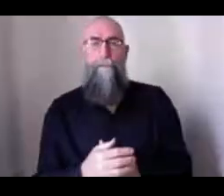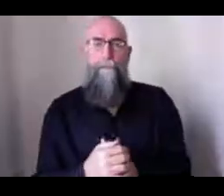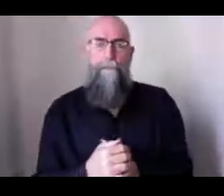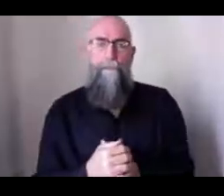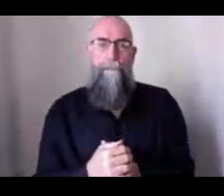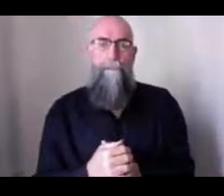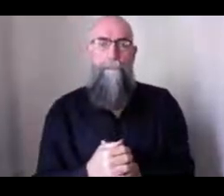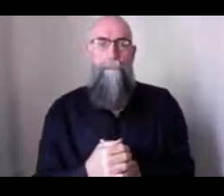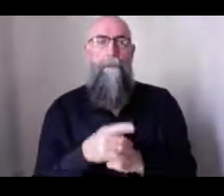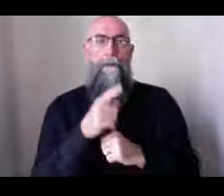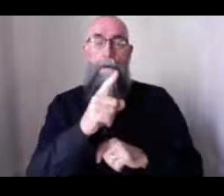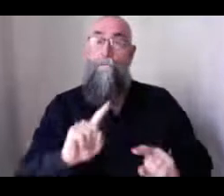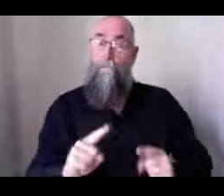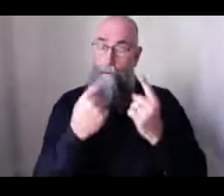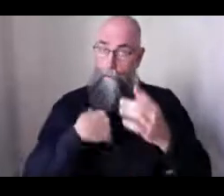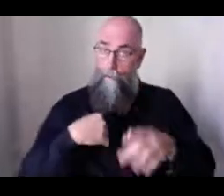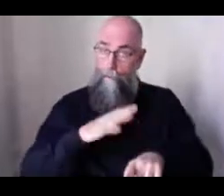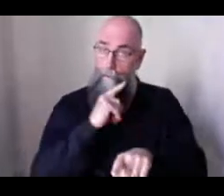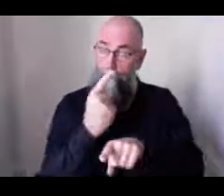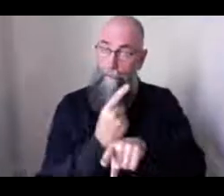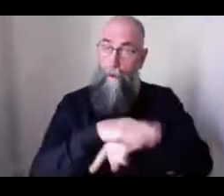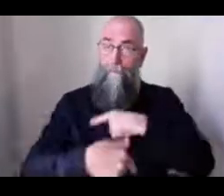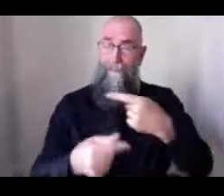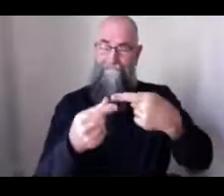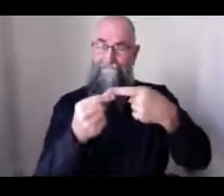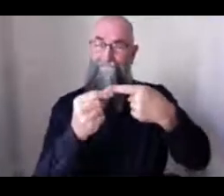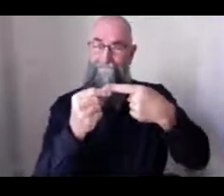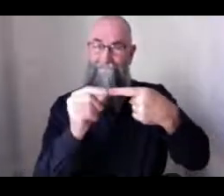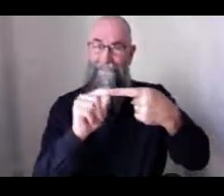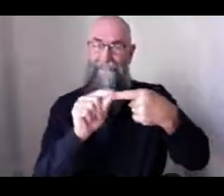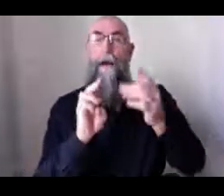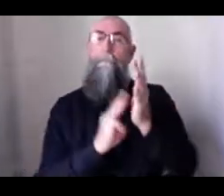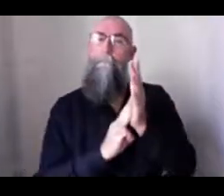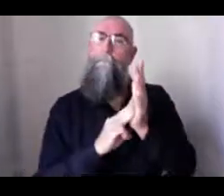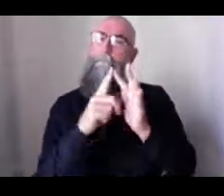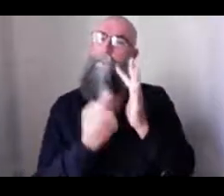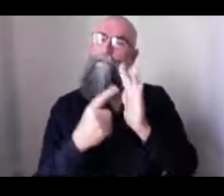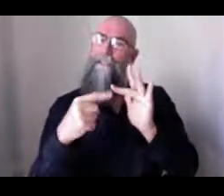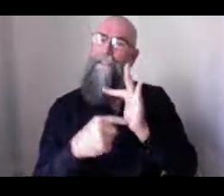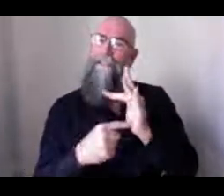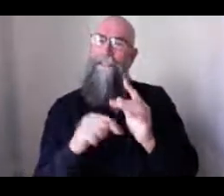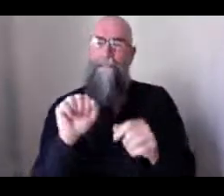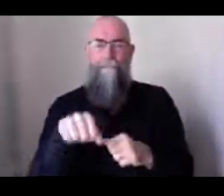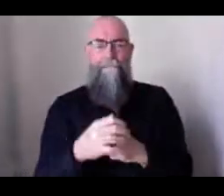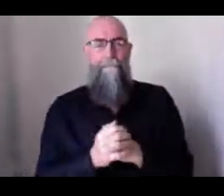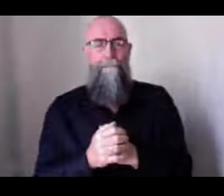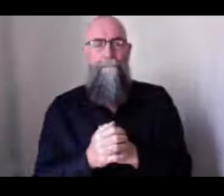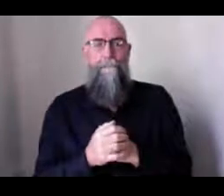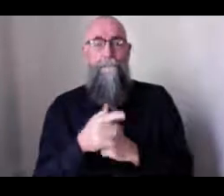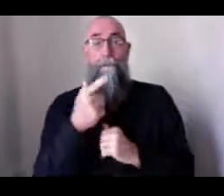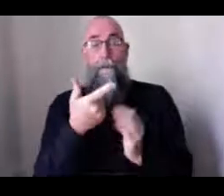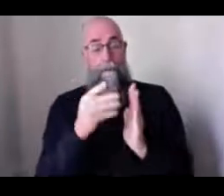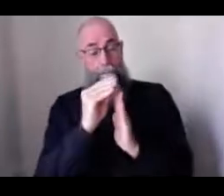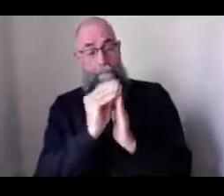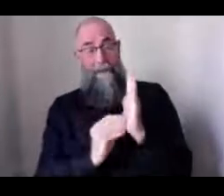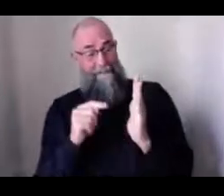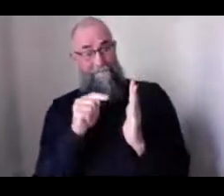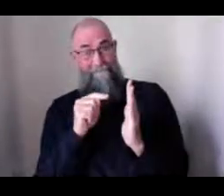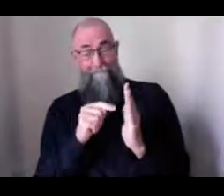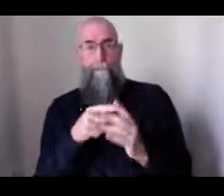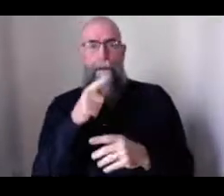please, is looking at merit. So merit is where you, in the application, you want to present your